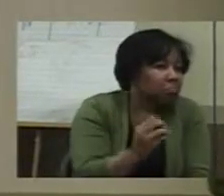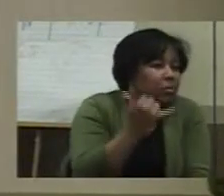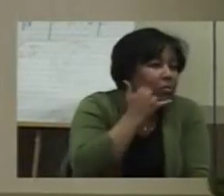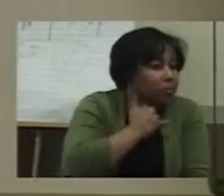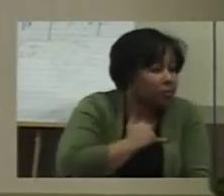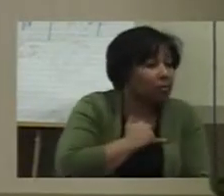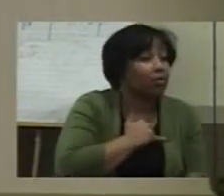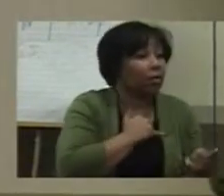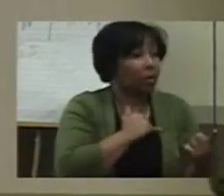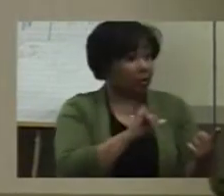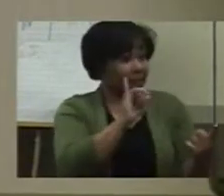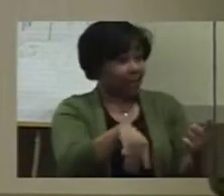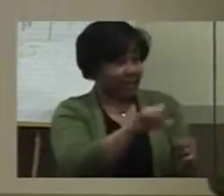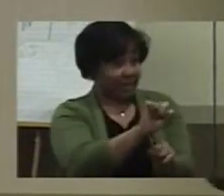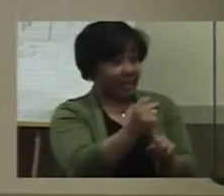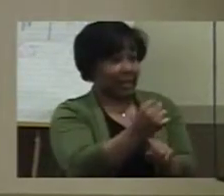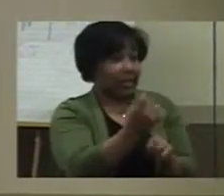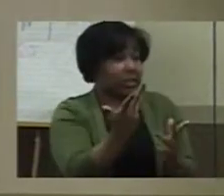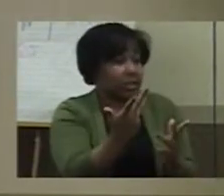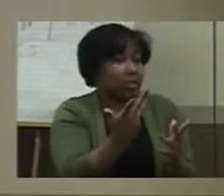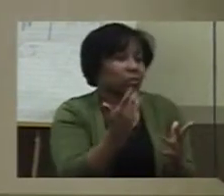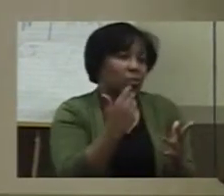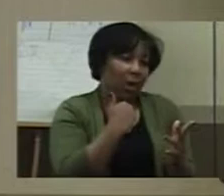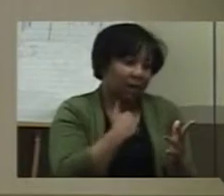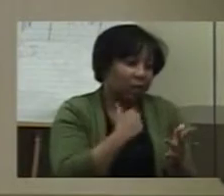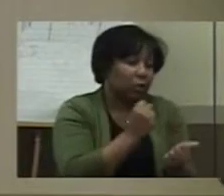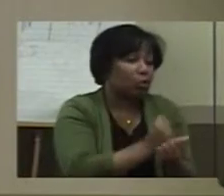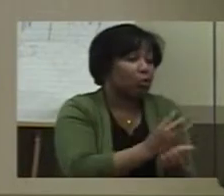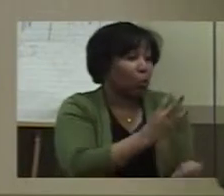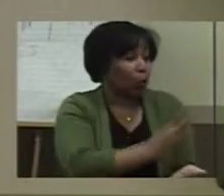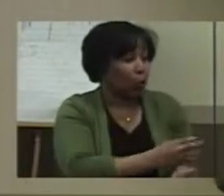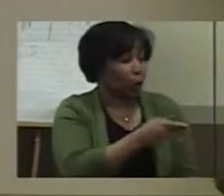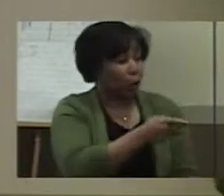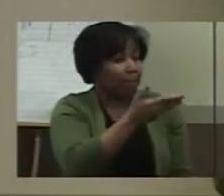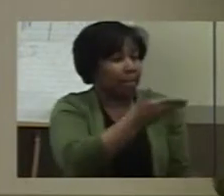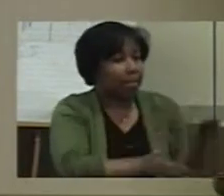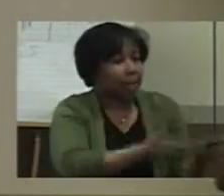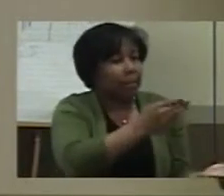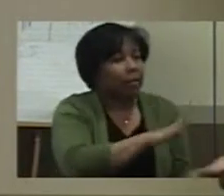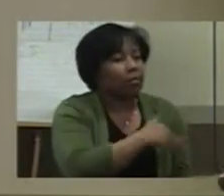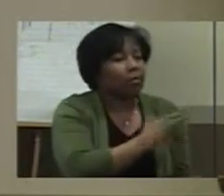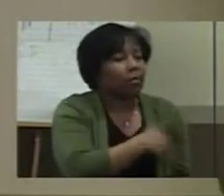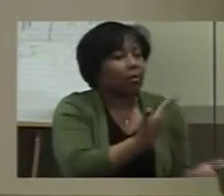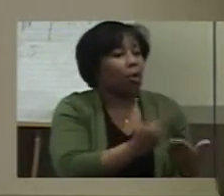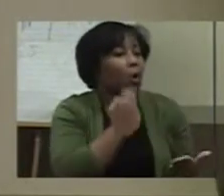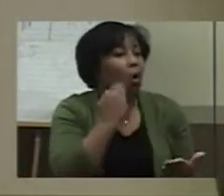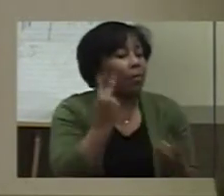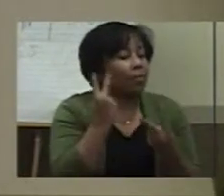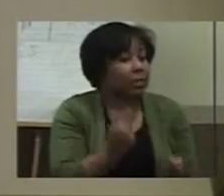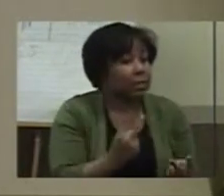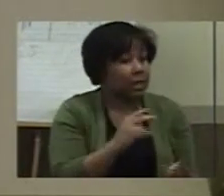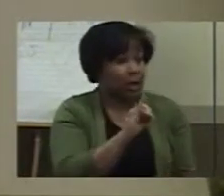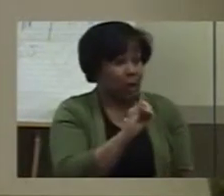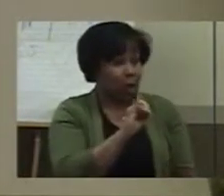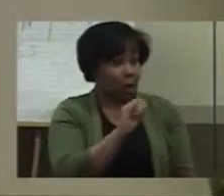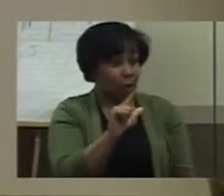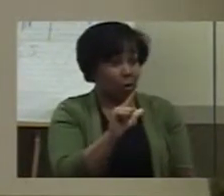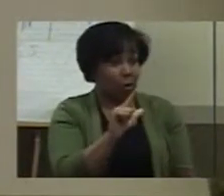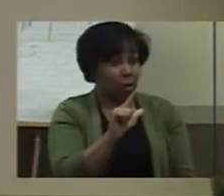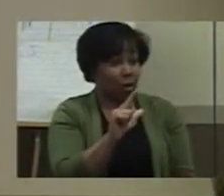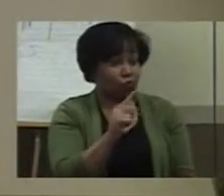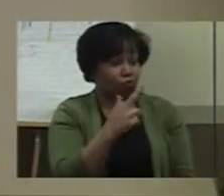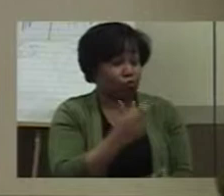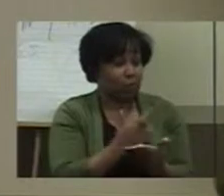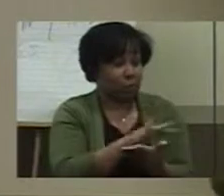If that's the case, then you've got your social worker who could maybe do a home visit. The Illinois Service Resource Center is available as